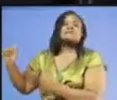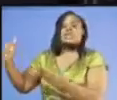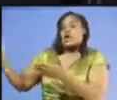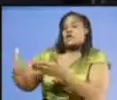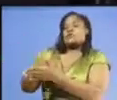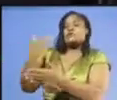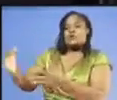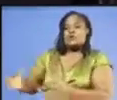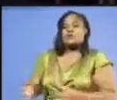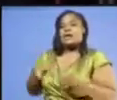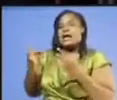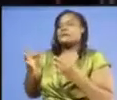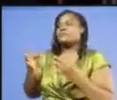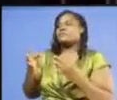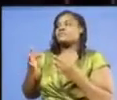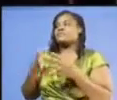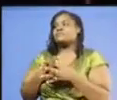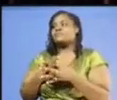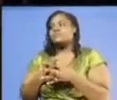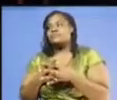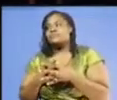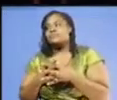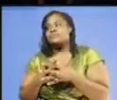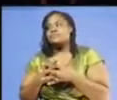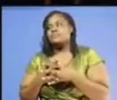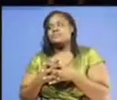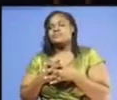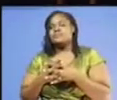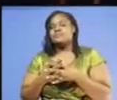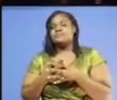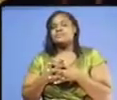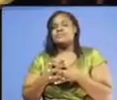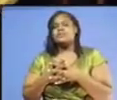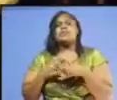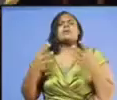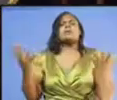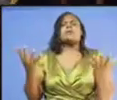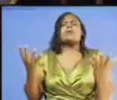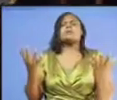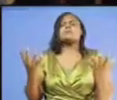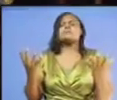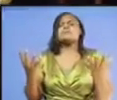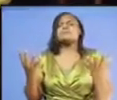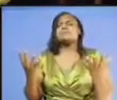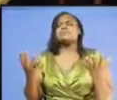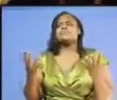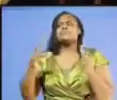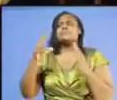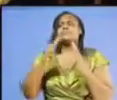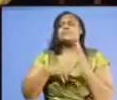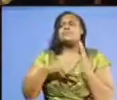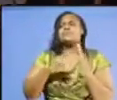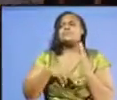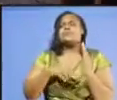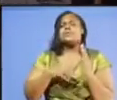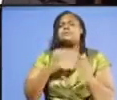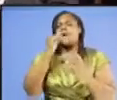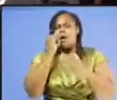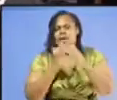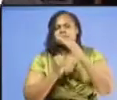gone on to their life somewhere, I have one text to read for you. It's